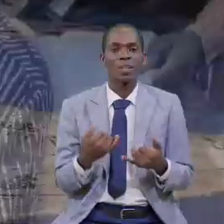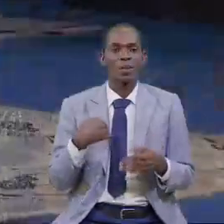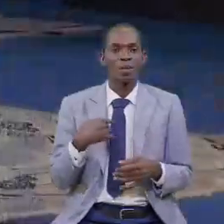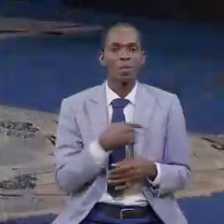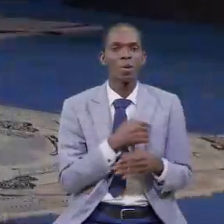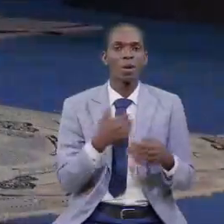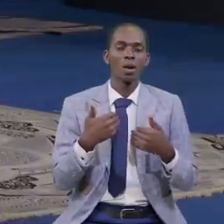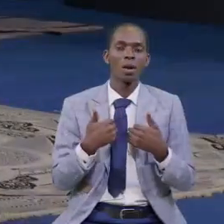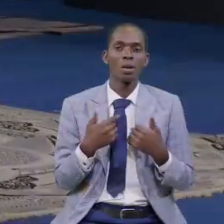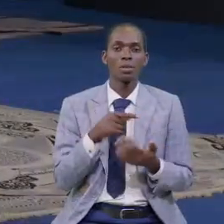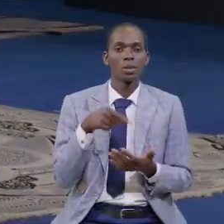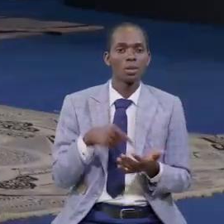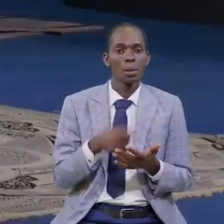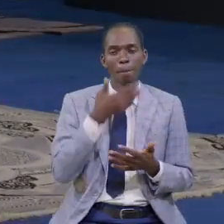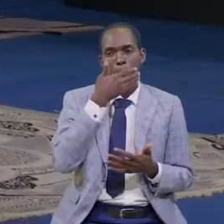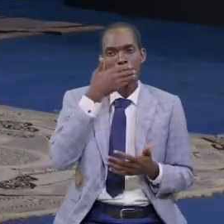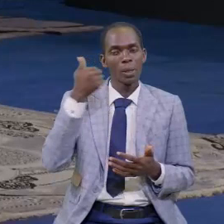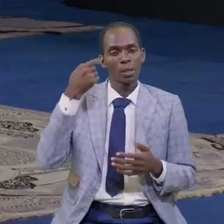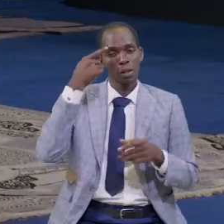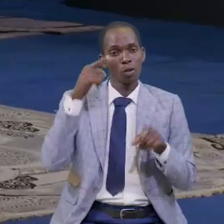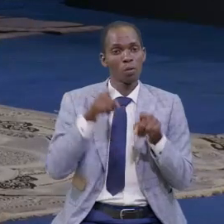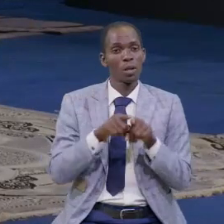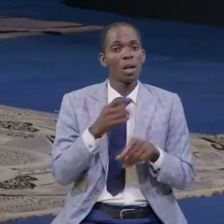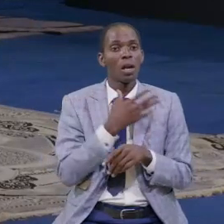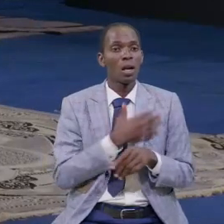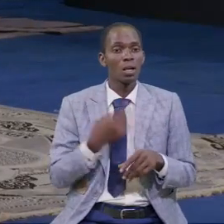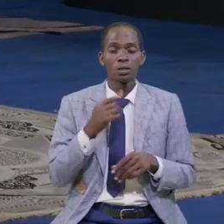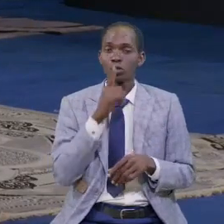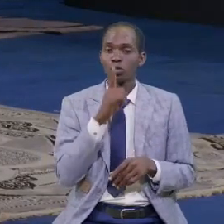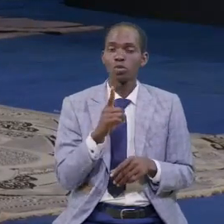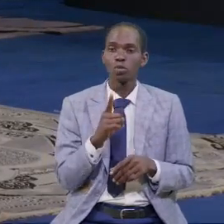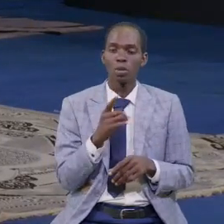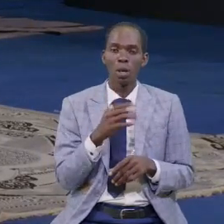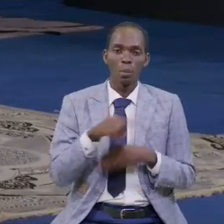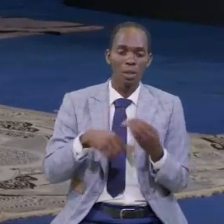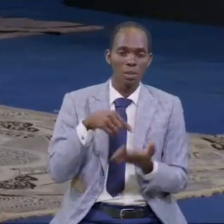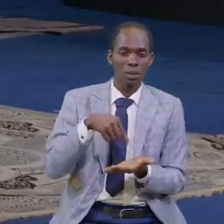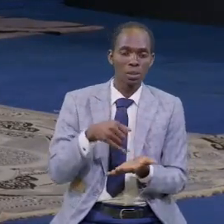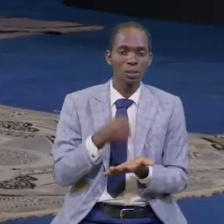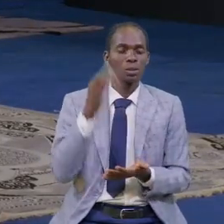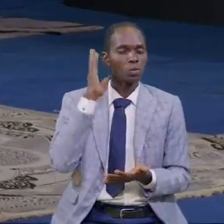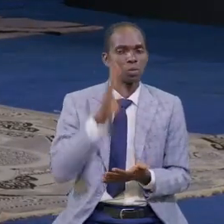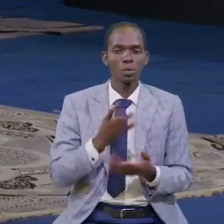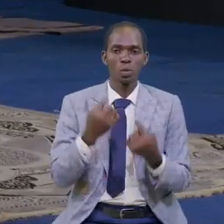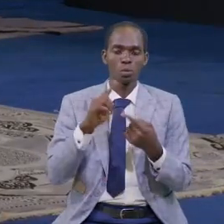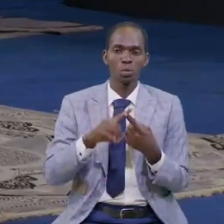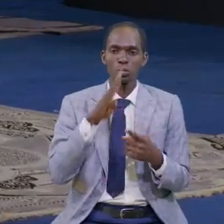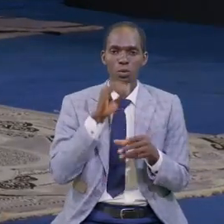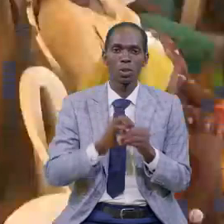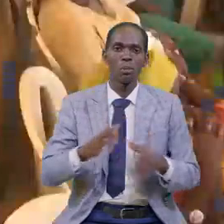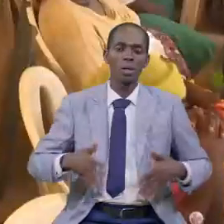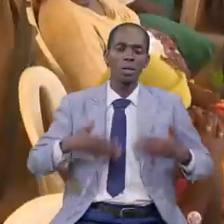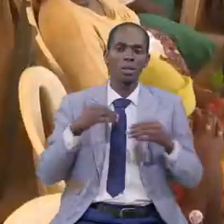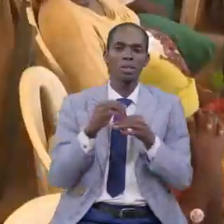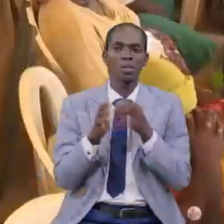better covenant, and the reality of it be fulfilled in every one of your lives in Jesus' name. Look at